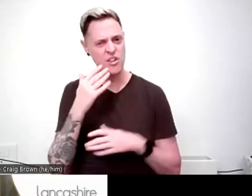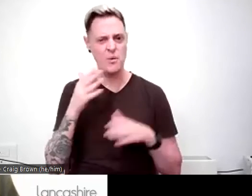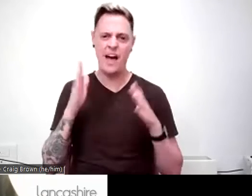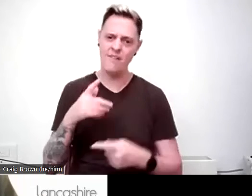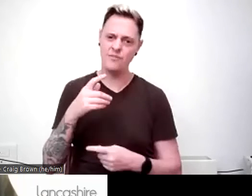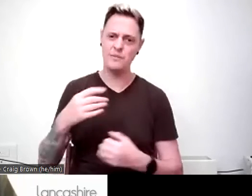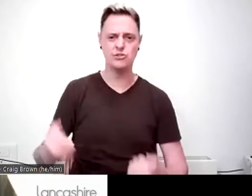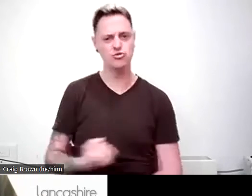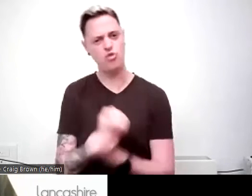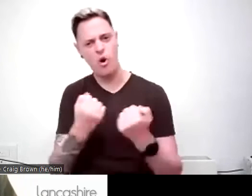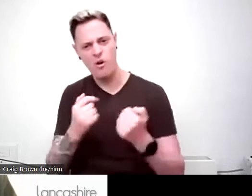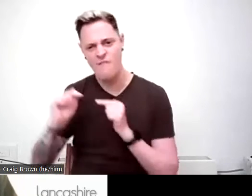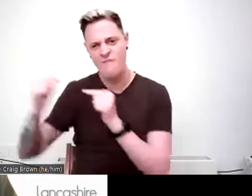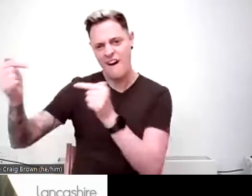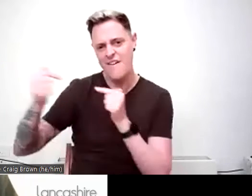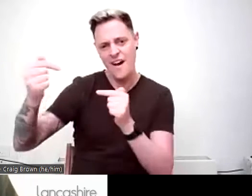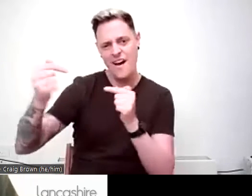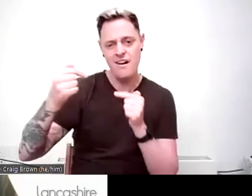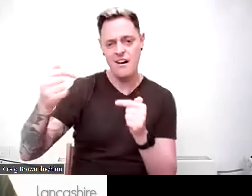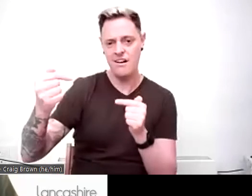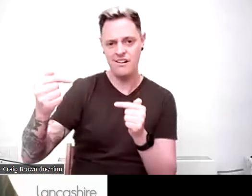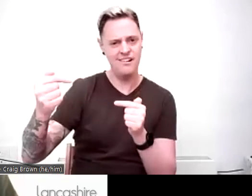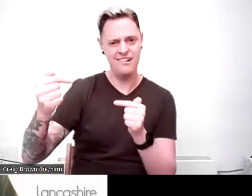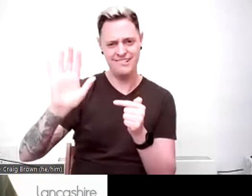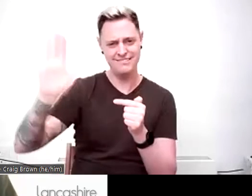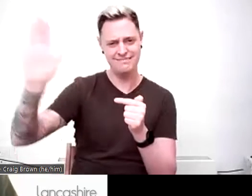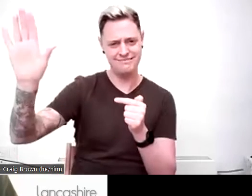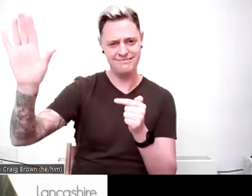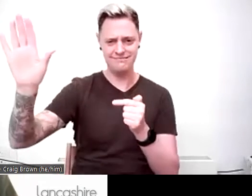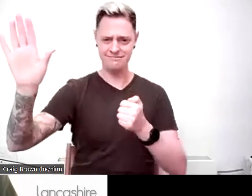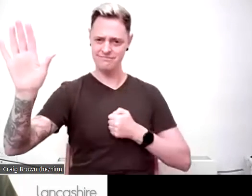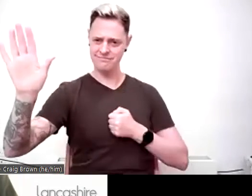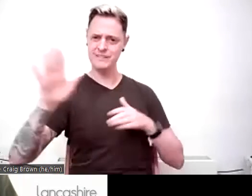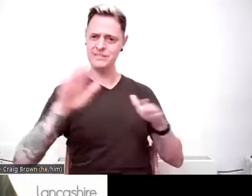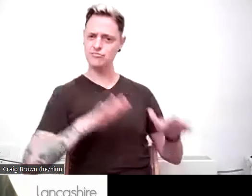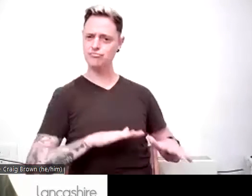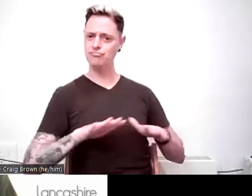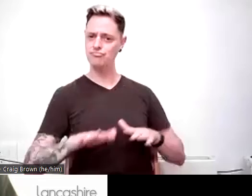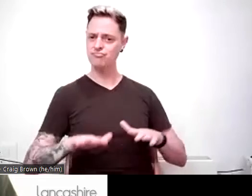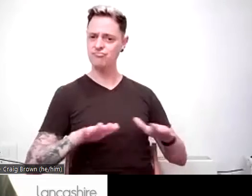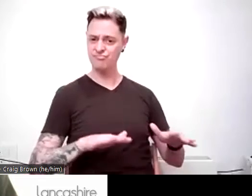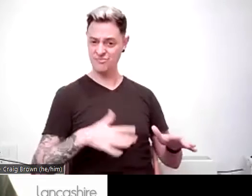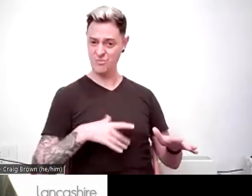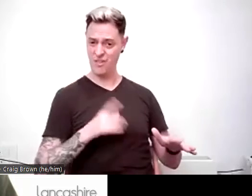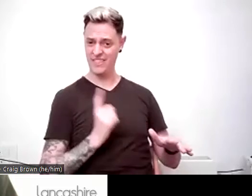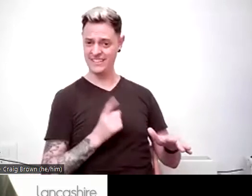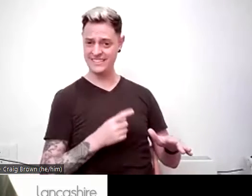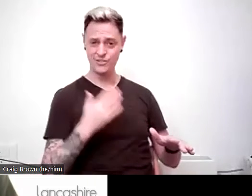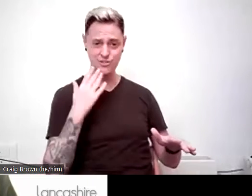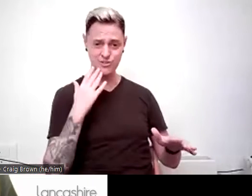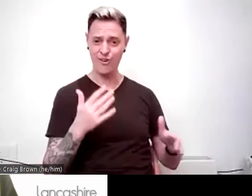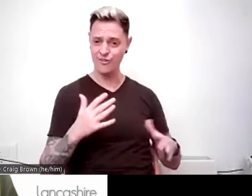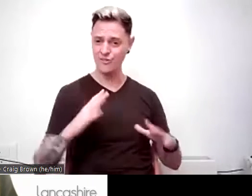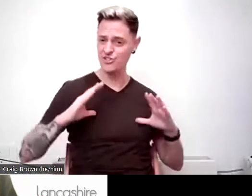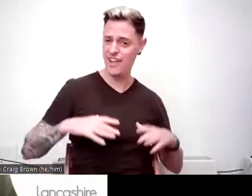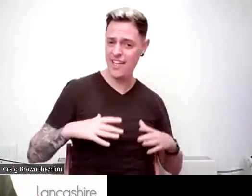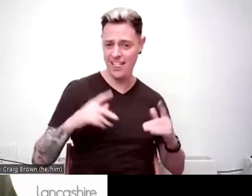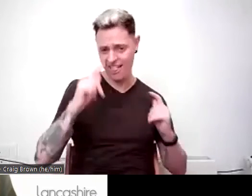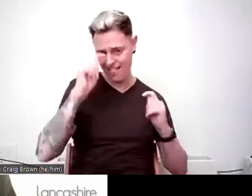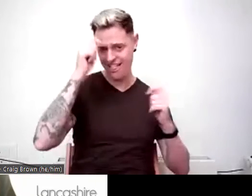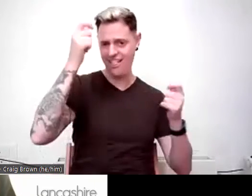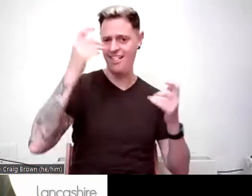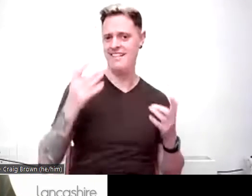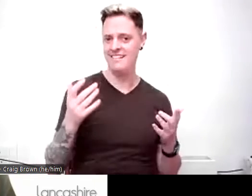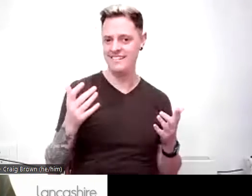always have to be fighting. We don't always have to be, advocating for ourselves. Sometimes it's nice to just chill out. And